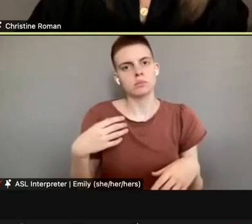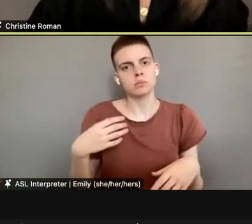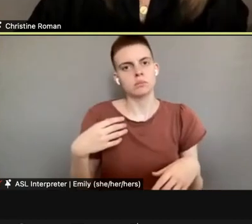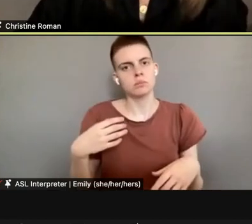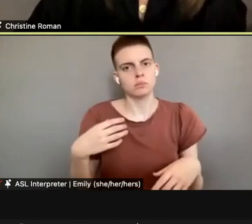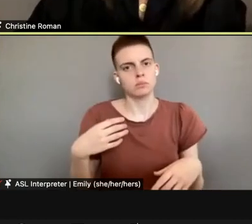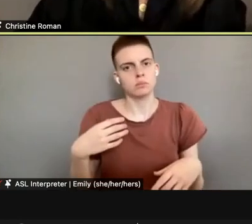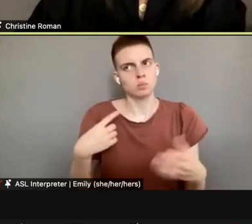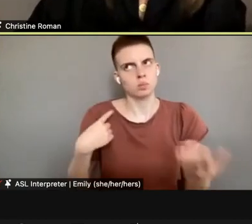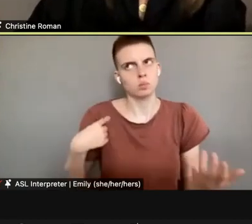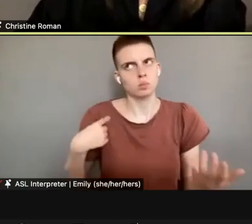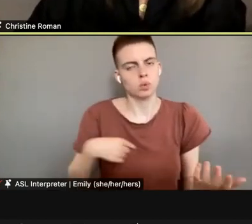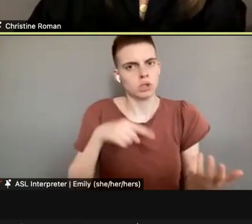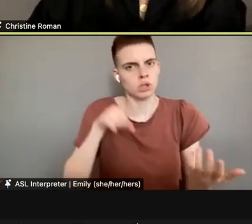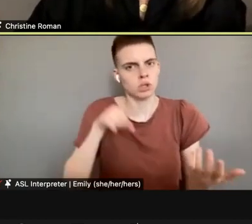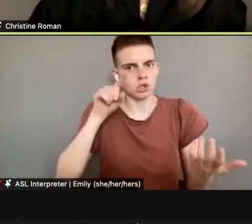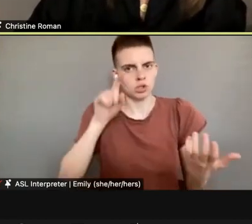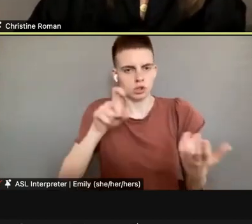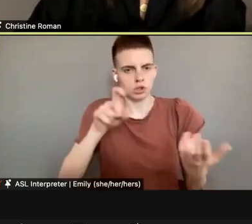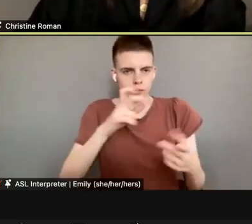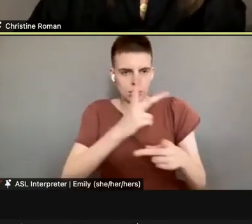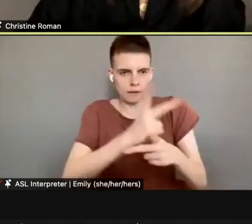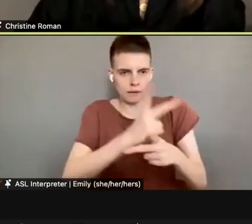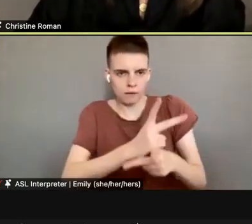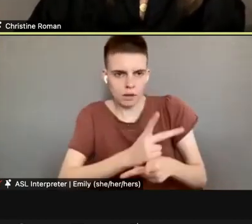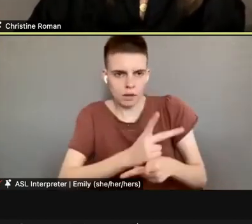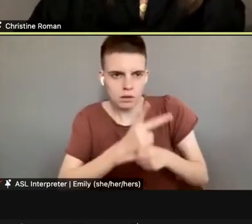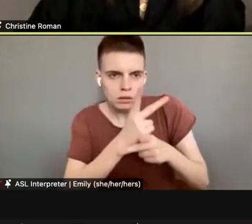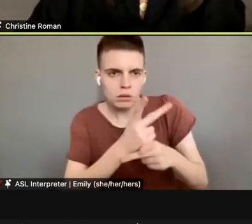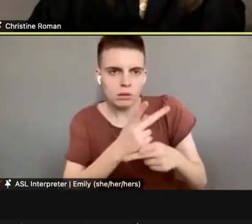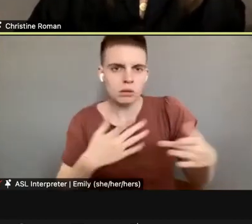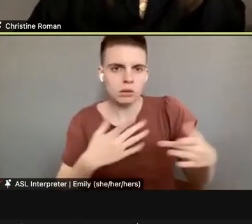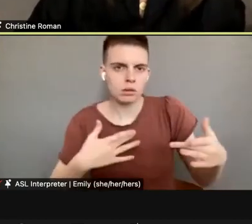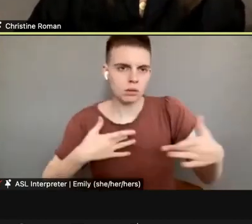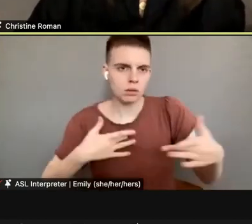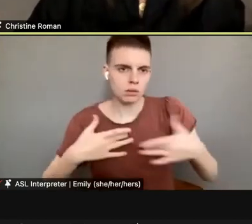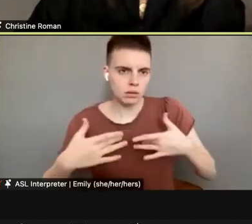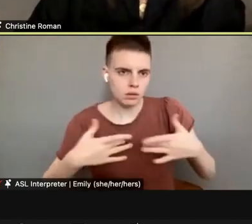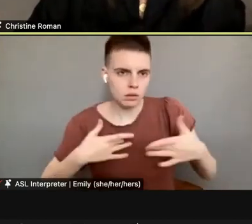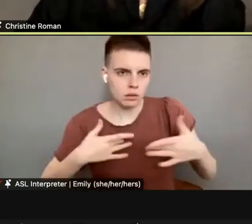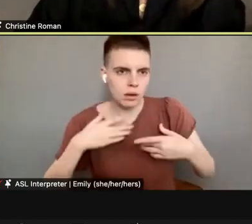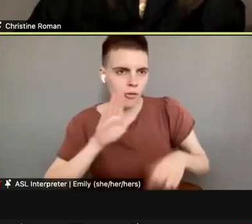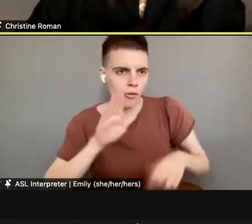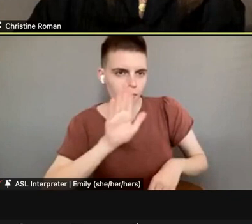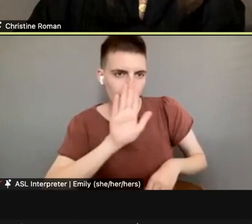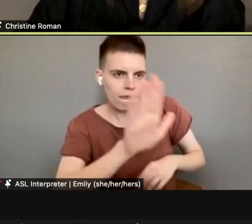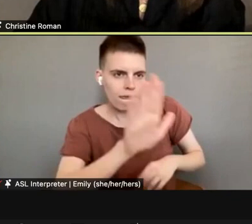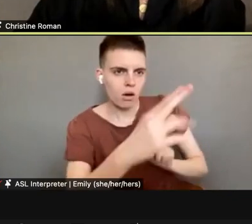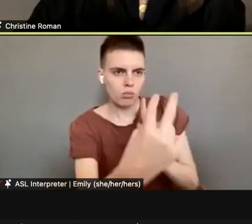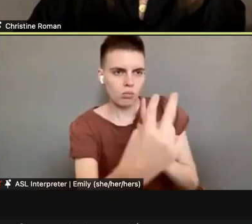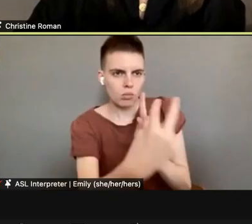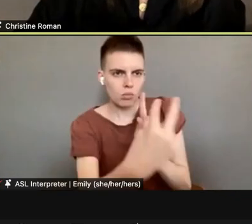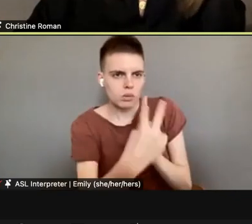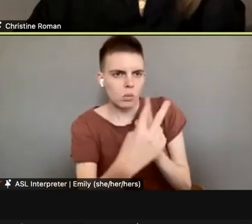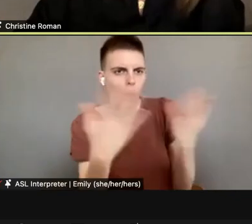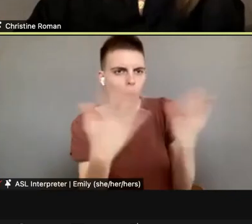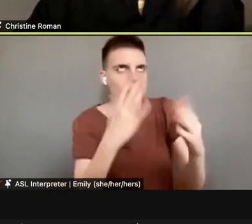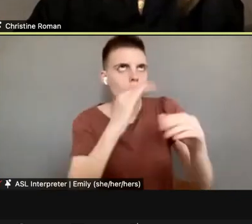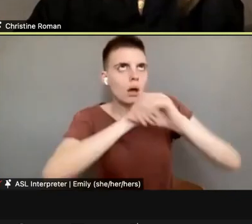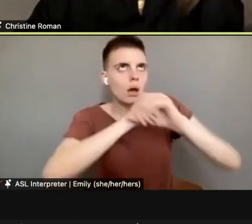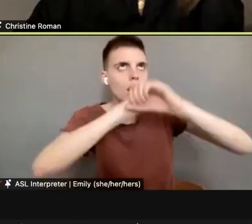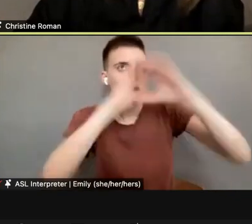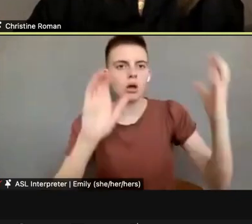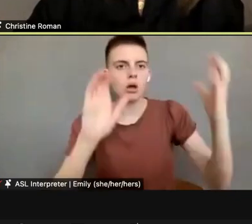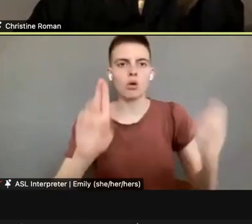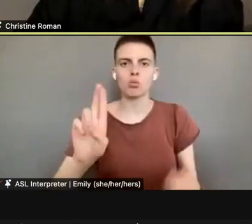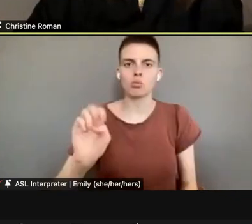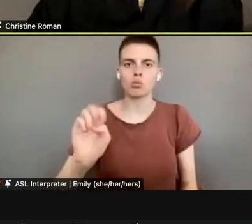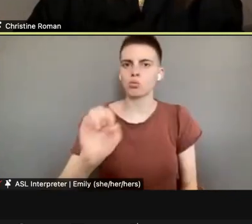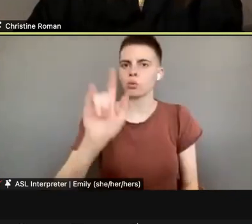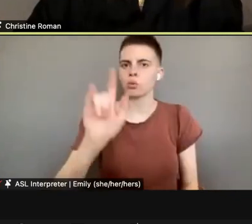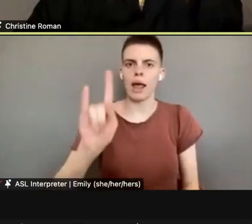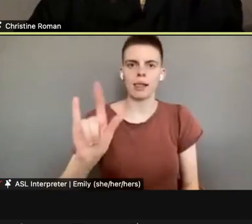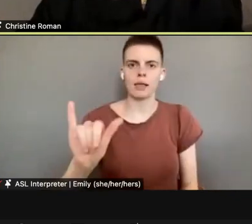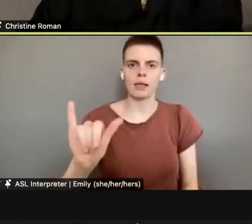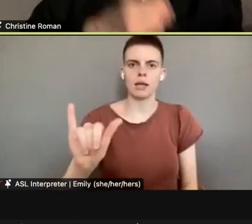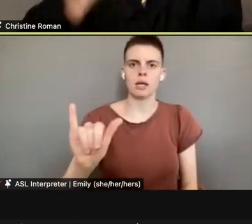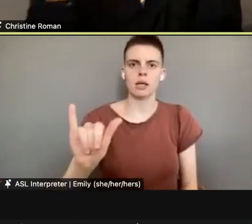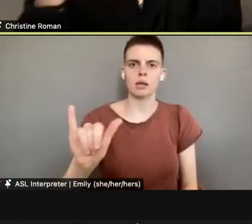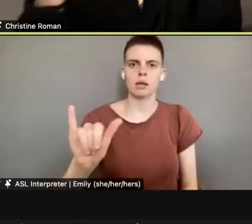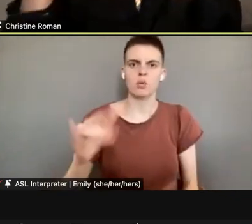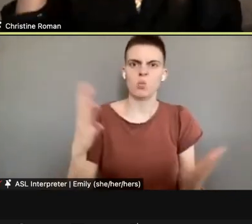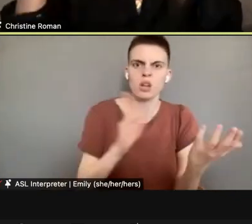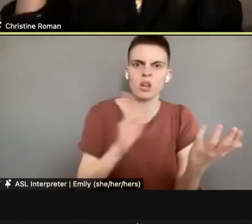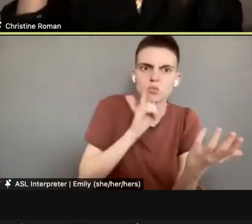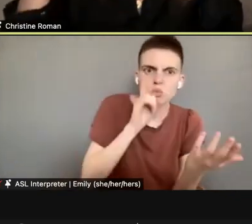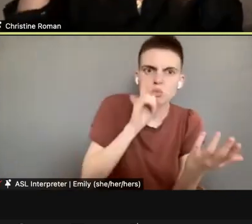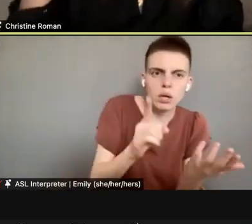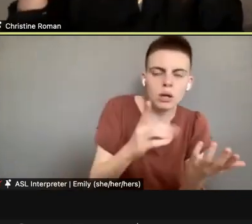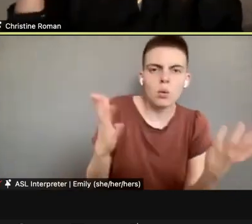concerned about their point of view about what reality is. And if they have something like that